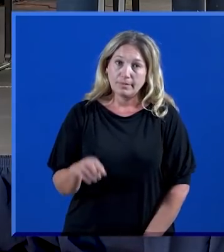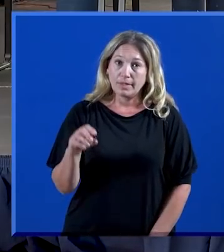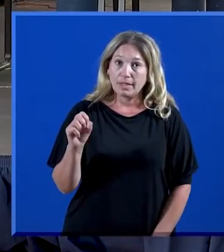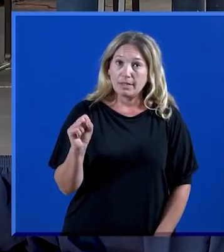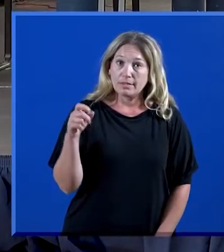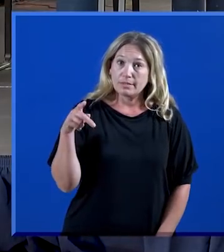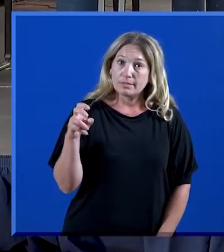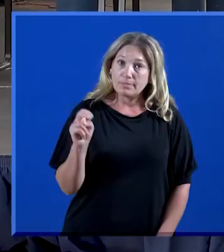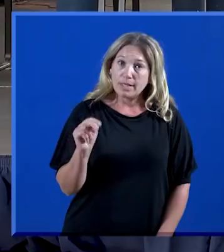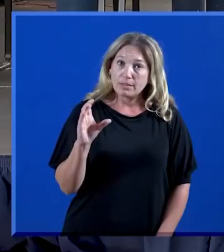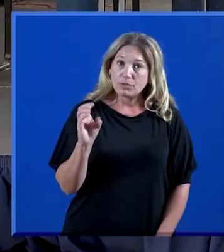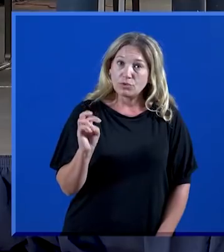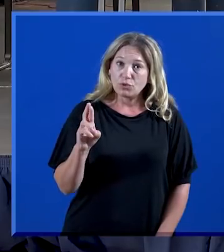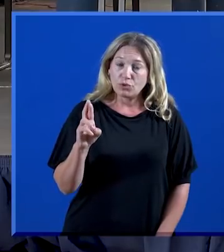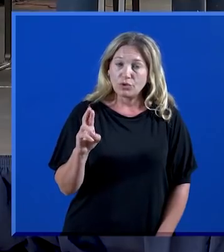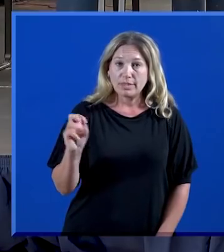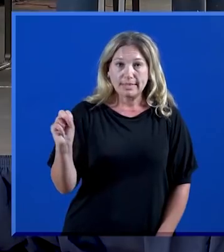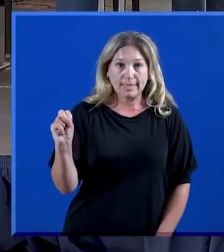Spencer Say.